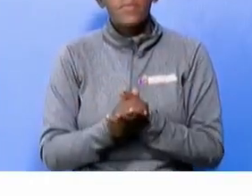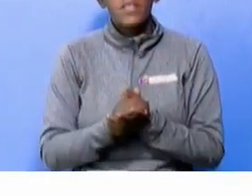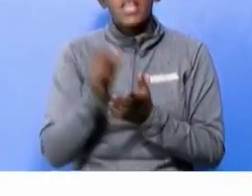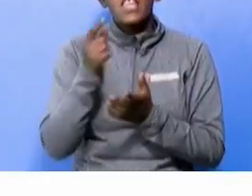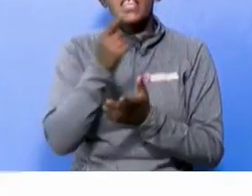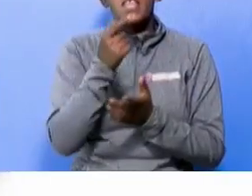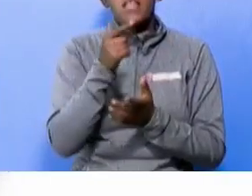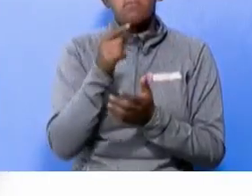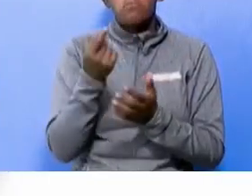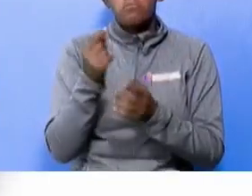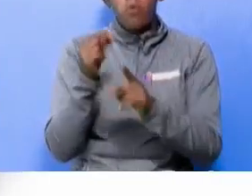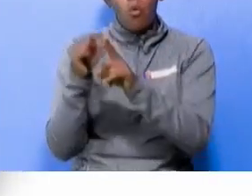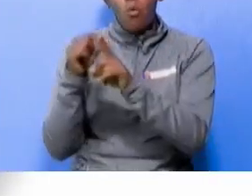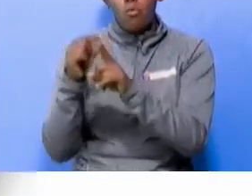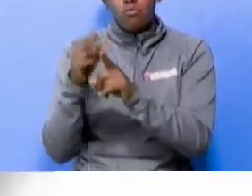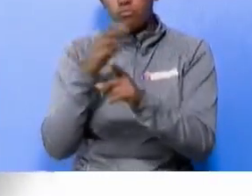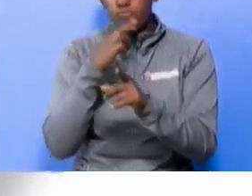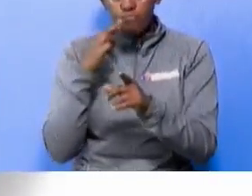take